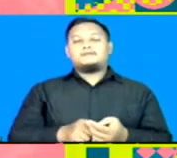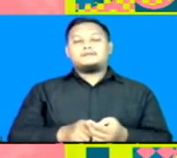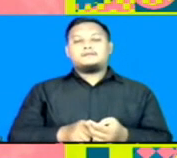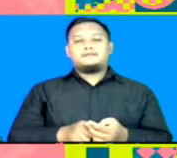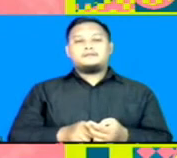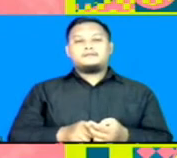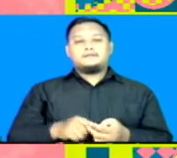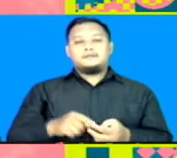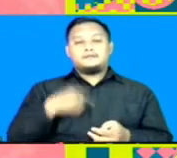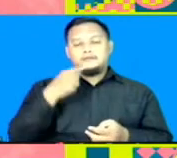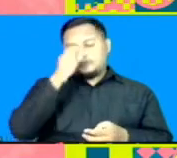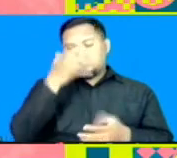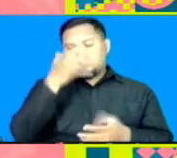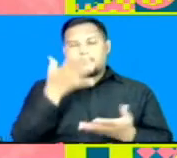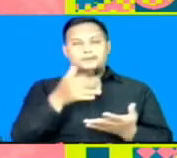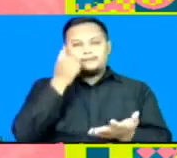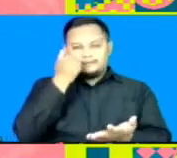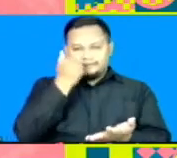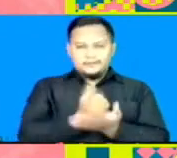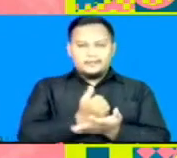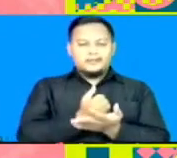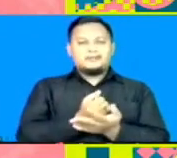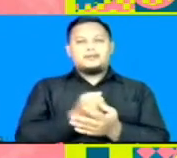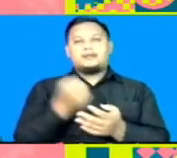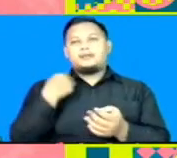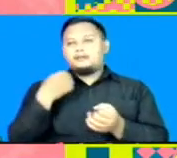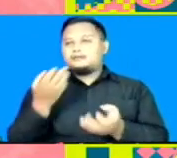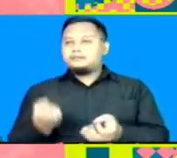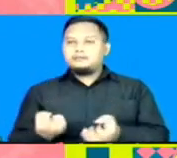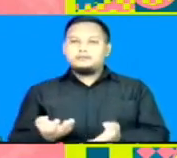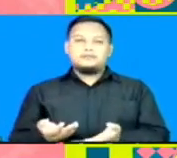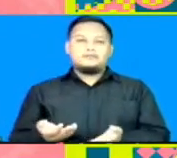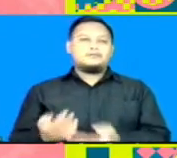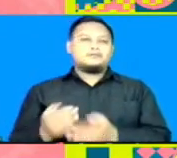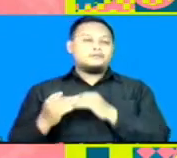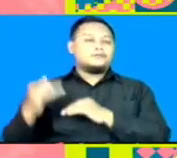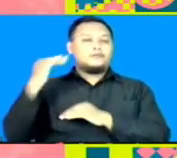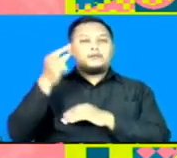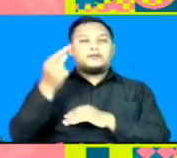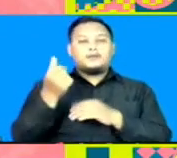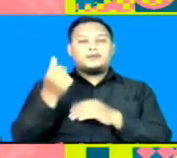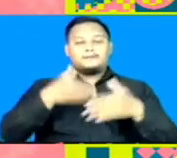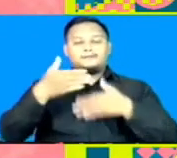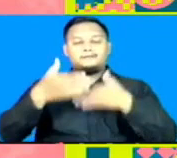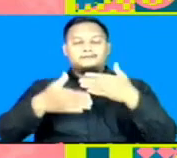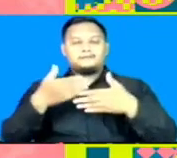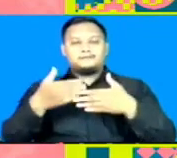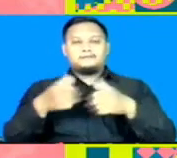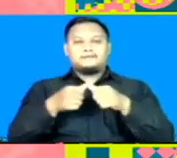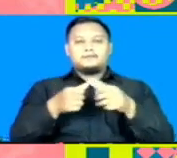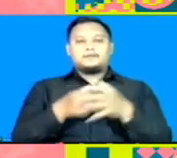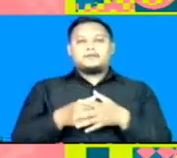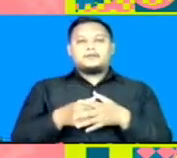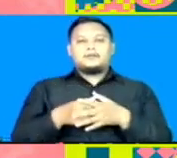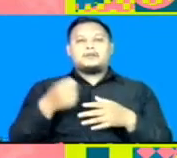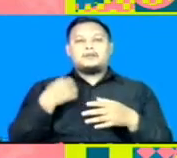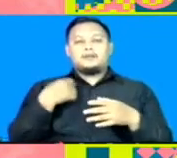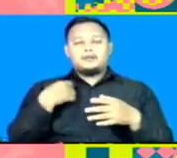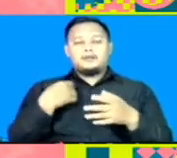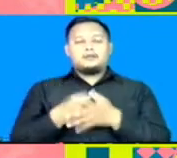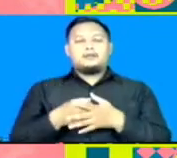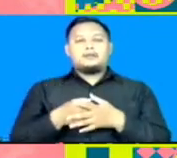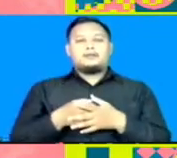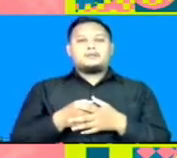goals. The lens of sustainability compass mode used by the Value 20 in addressing its